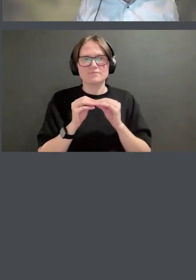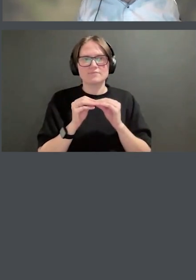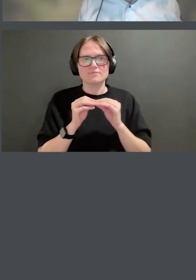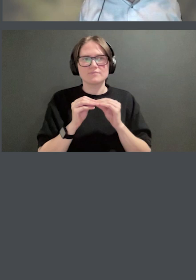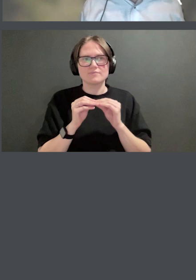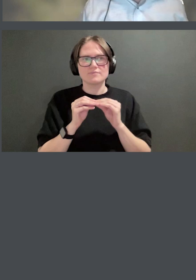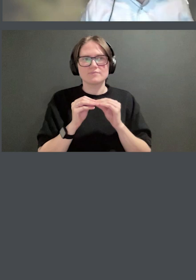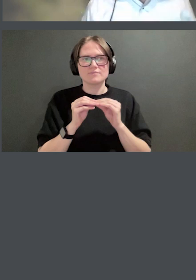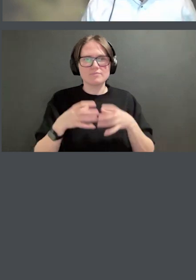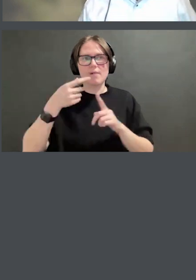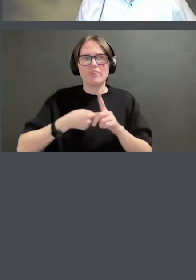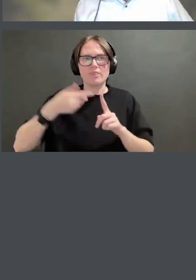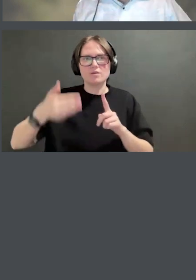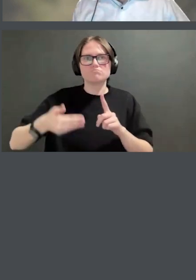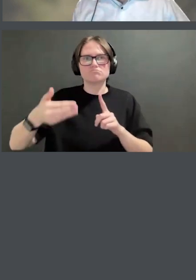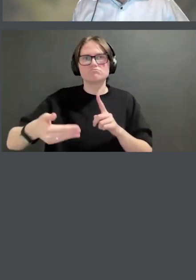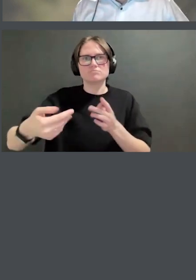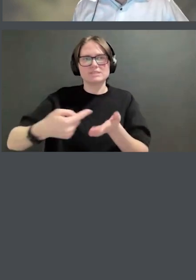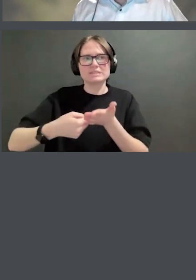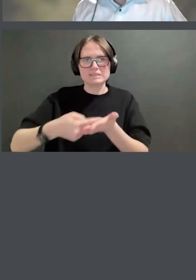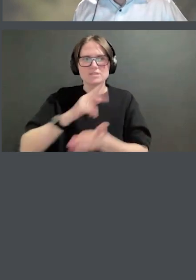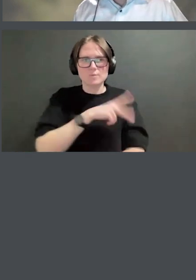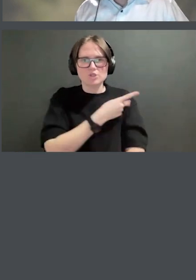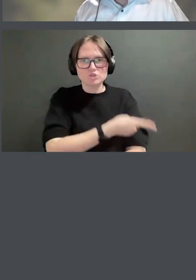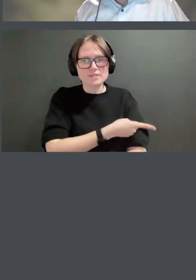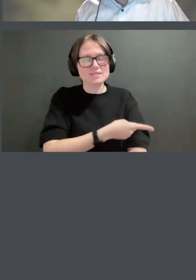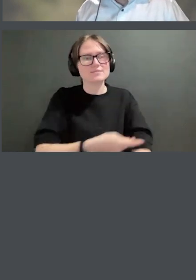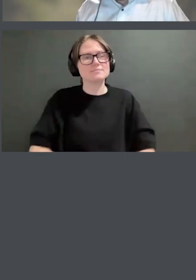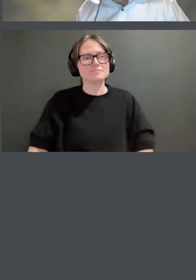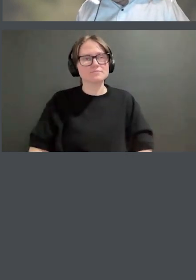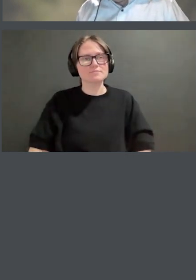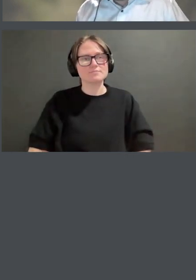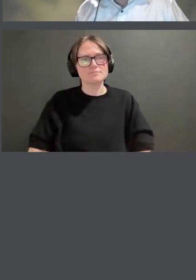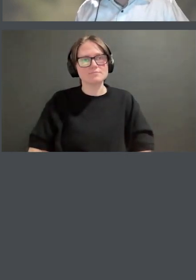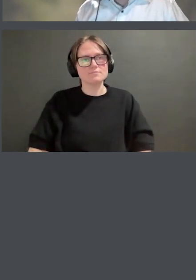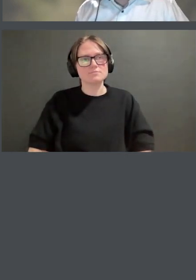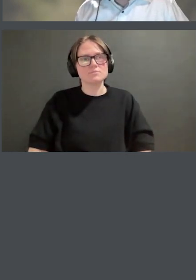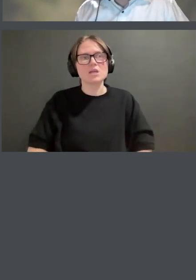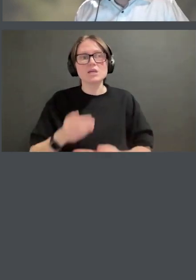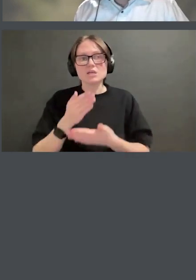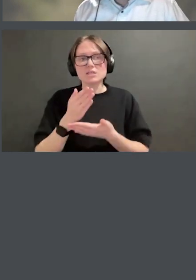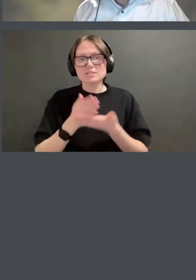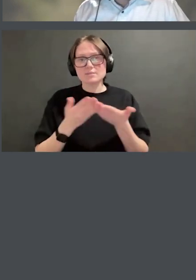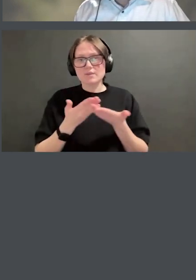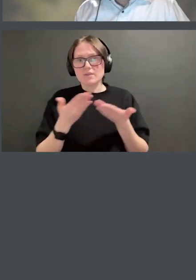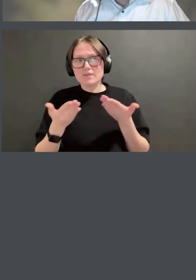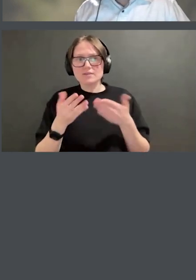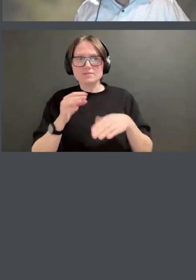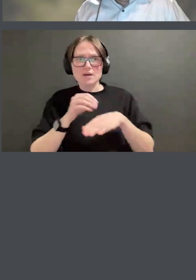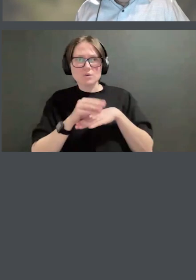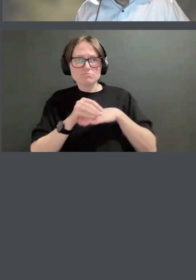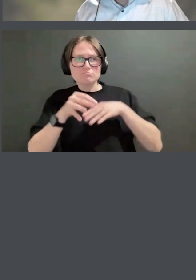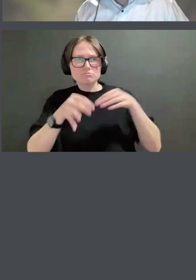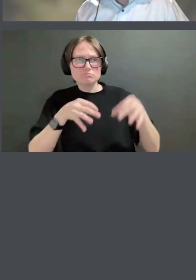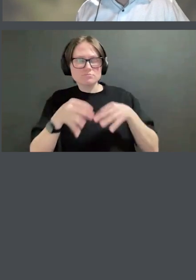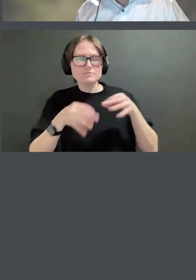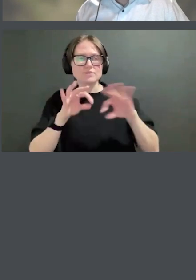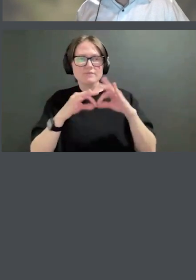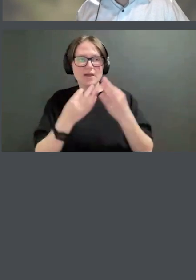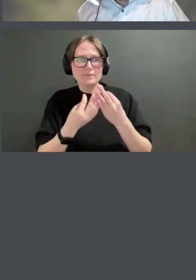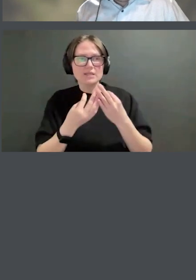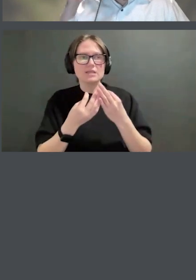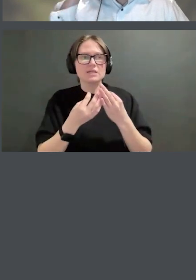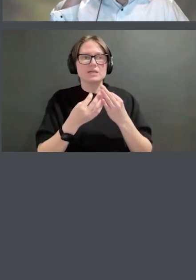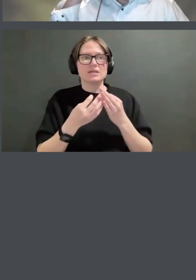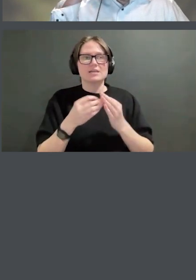to discuss patients. And some of the things that we are counseling families on is the percutaneous